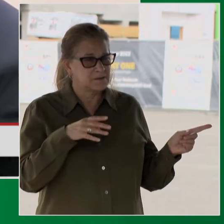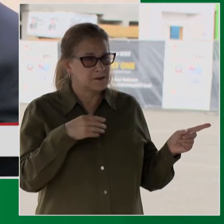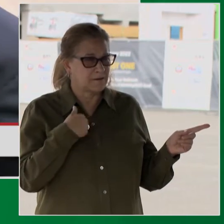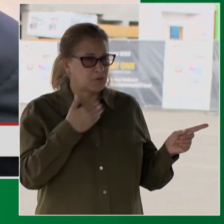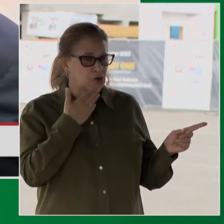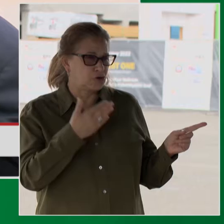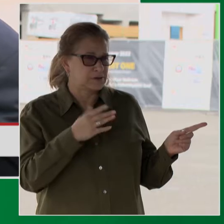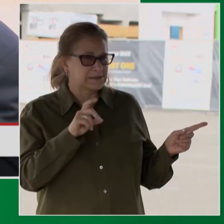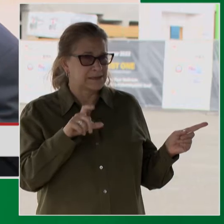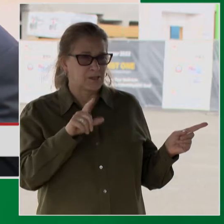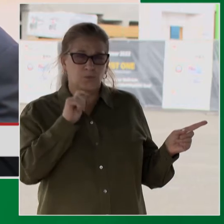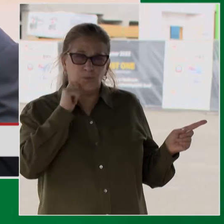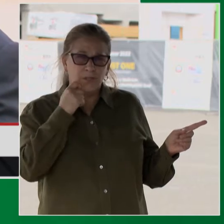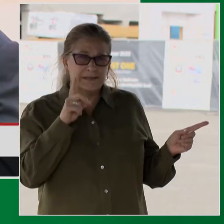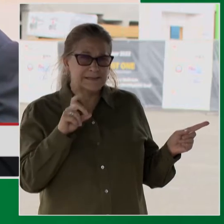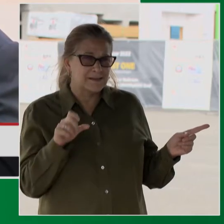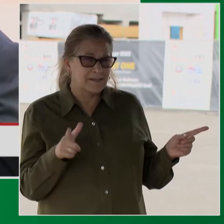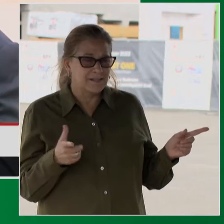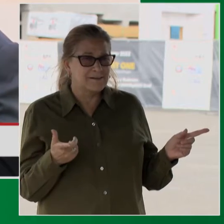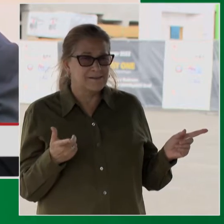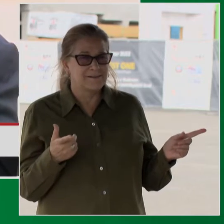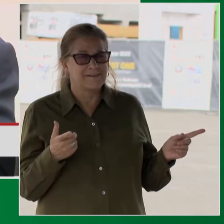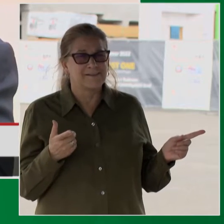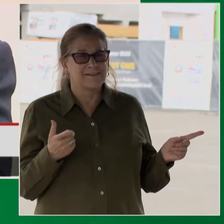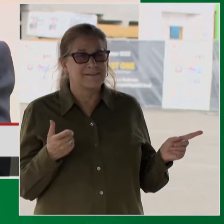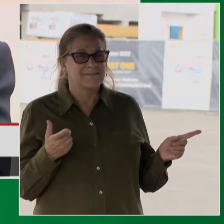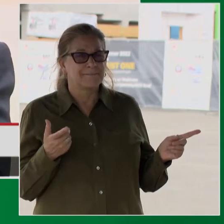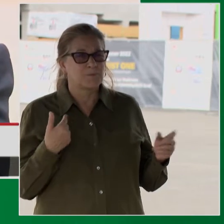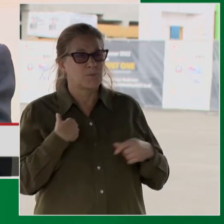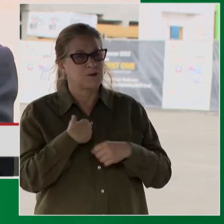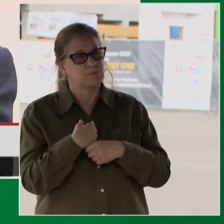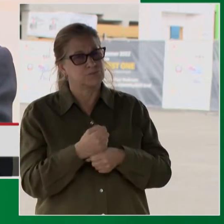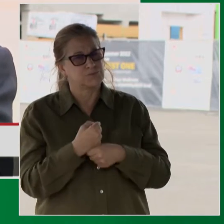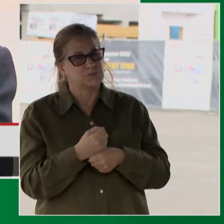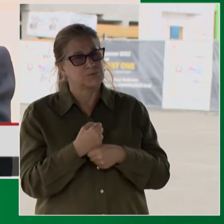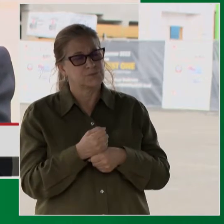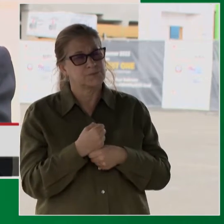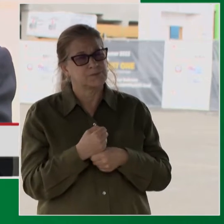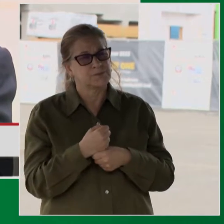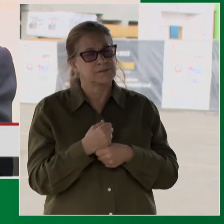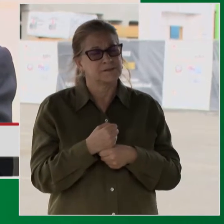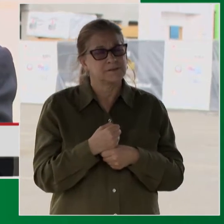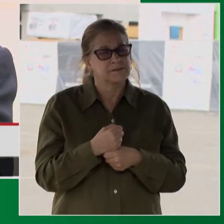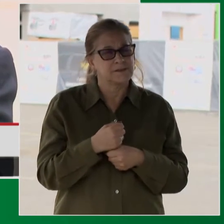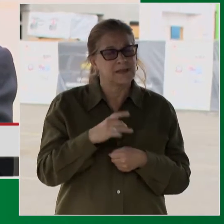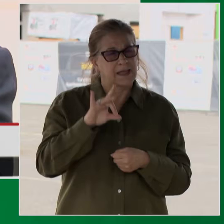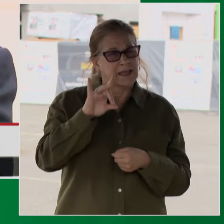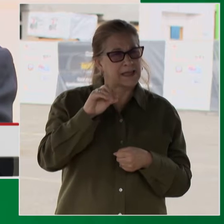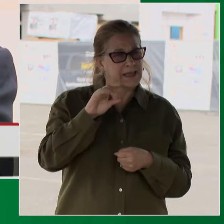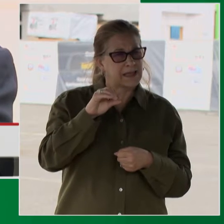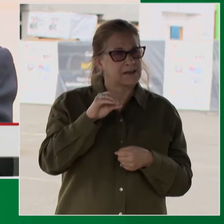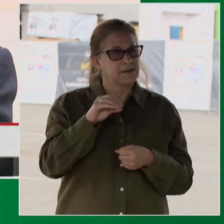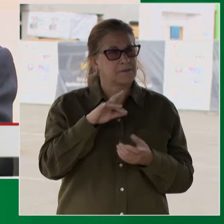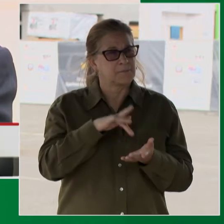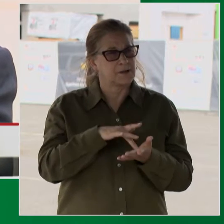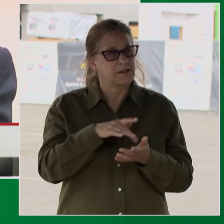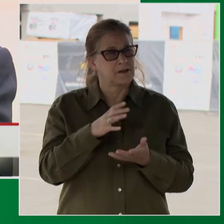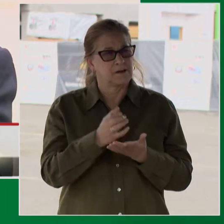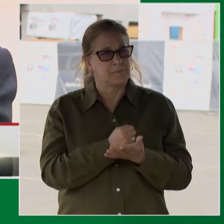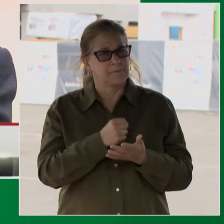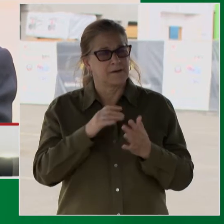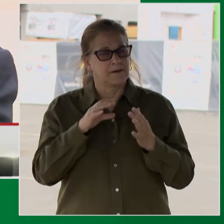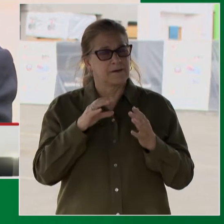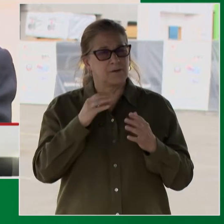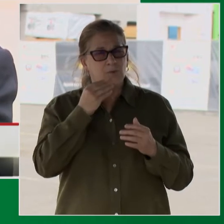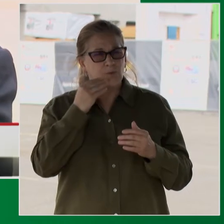Street. That's going to produce about 8 middle income homes, home ownership. And then I think we have the Gale site,